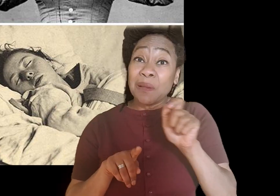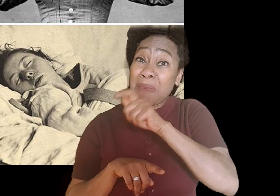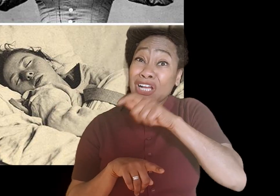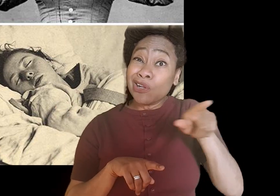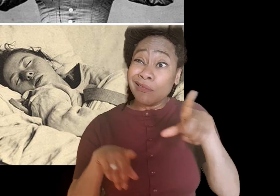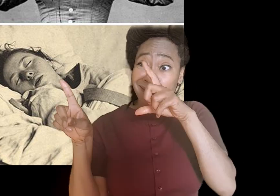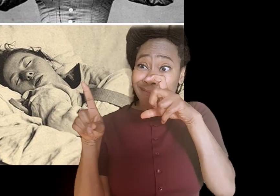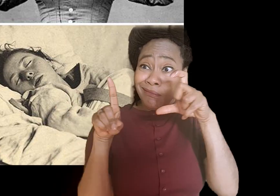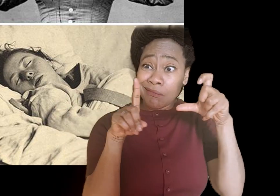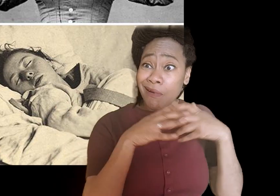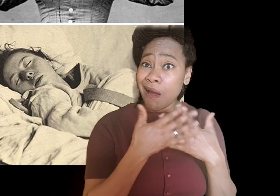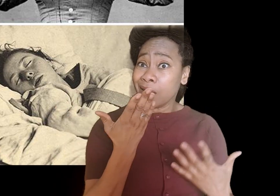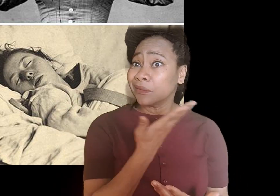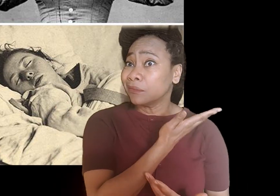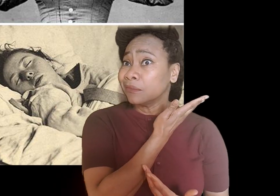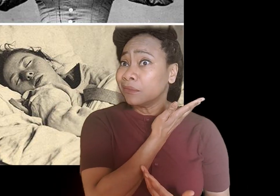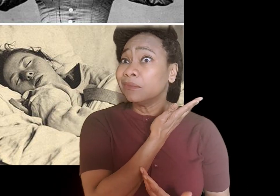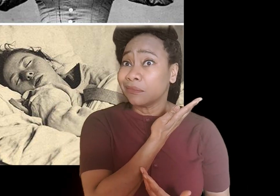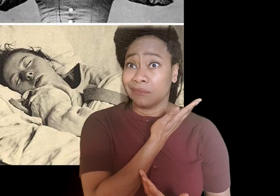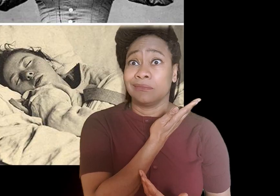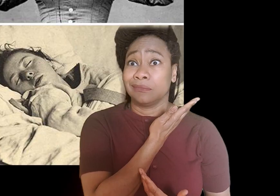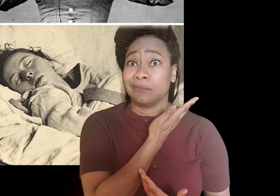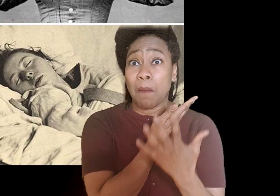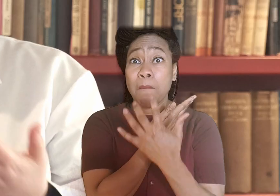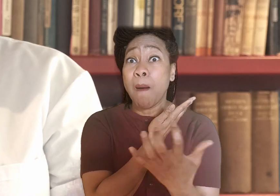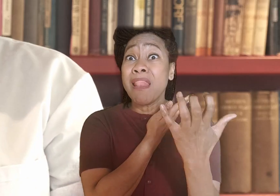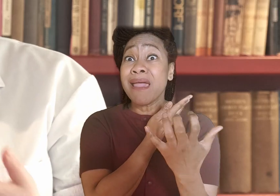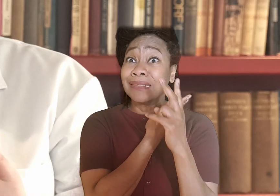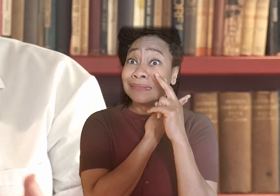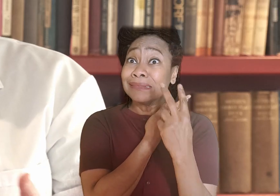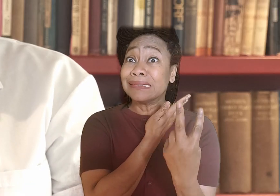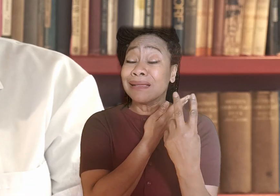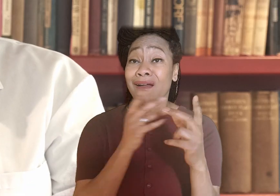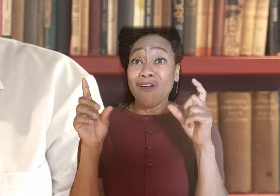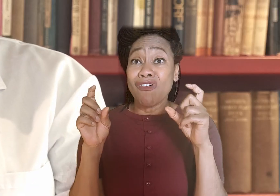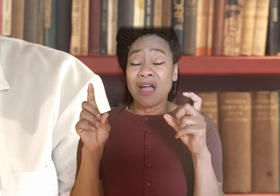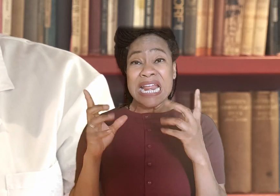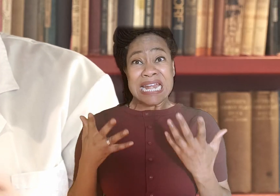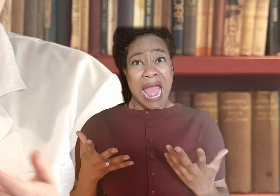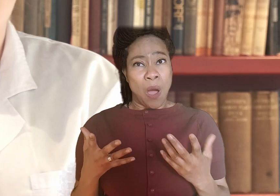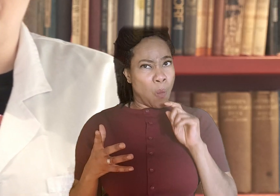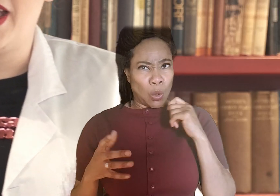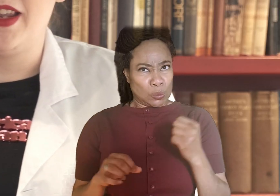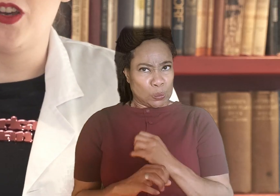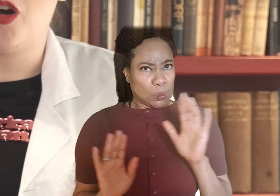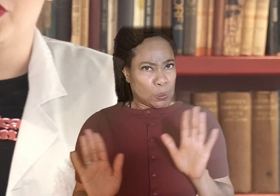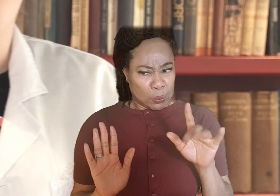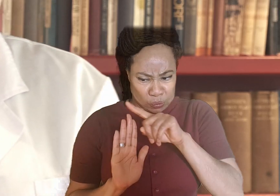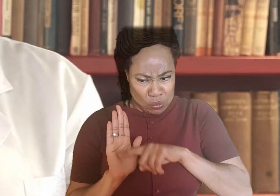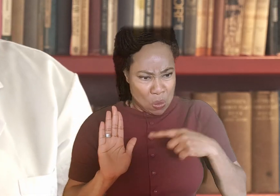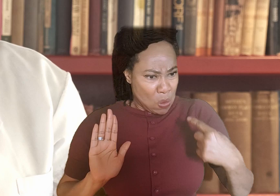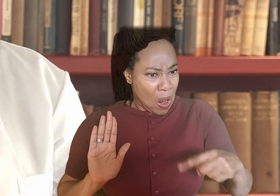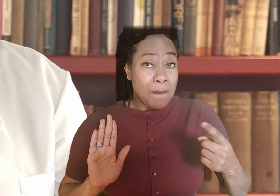patients extensively and released these to the general public, which might seem unethical today, but it was a fairly